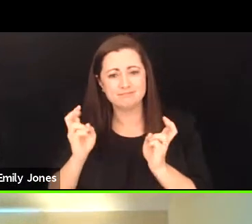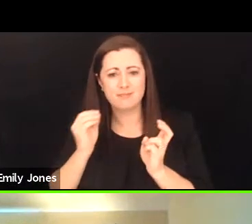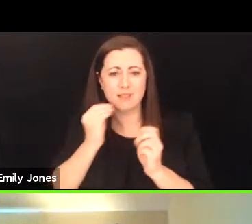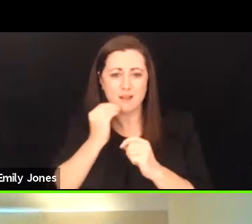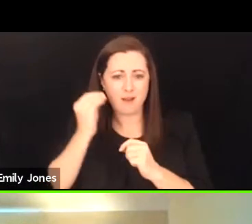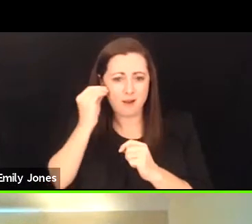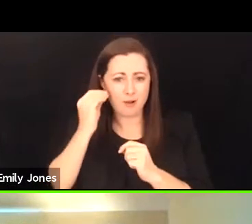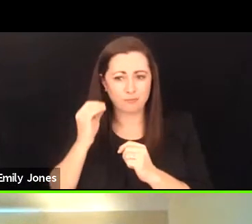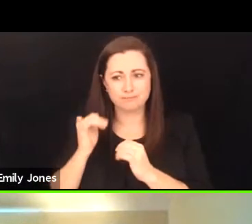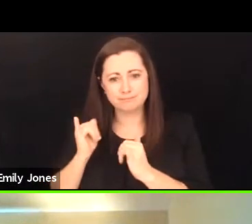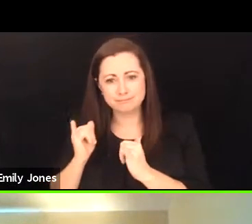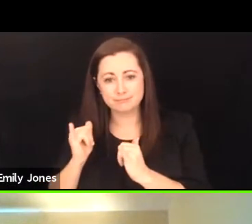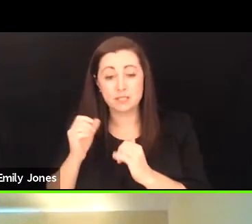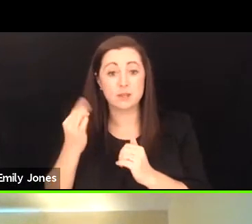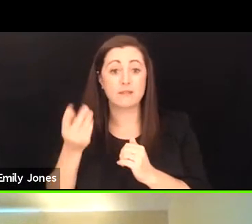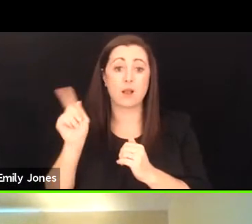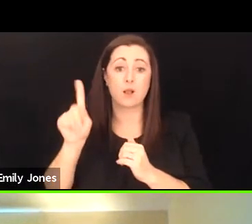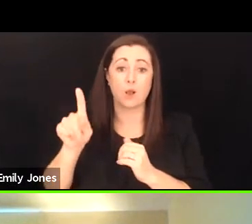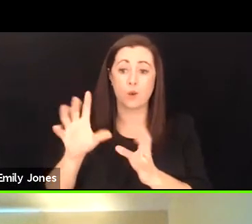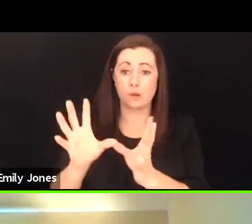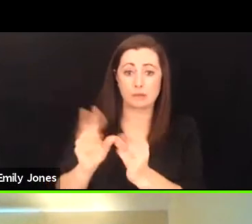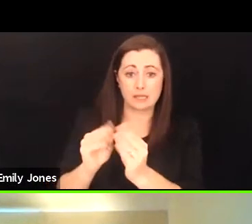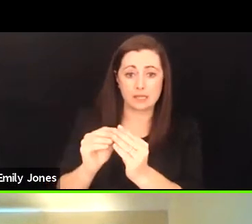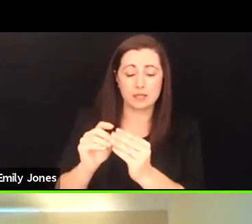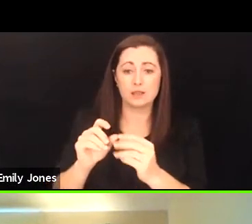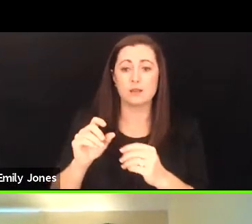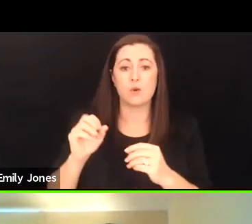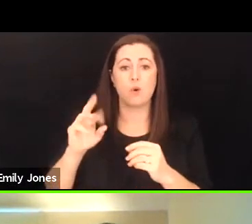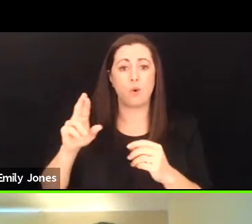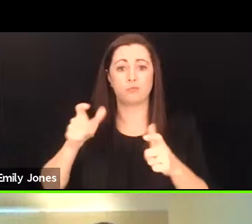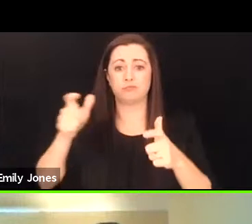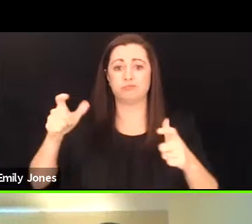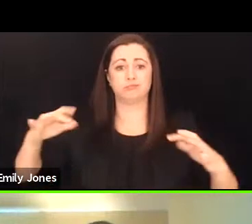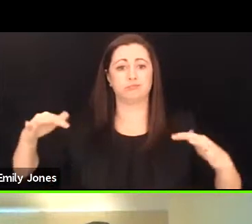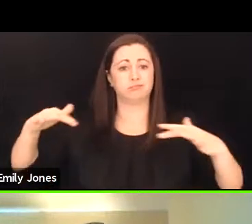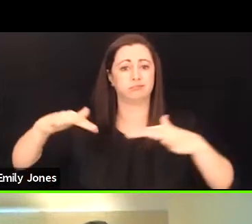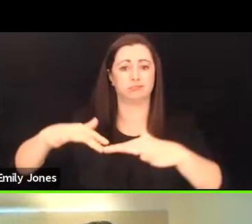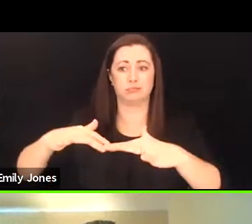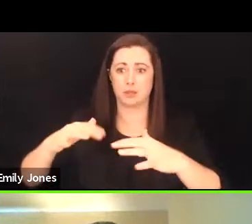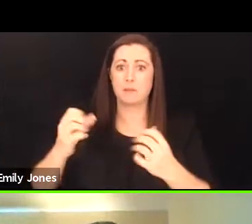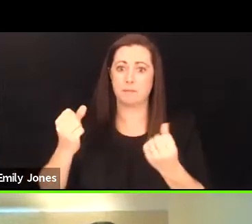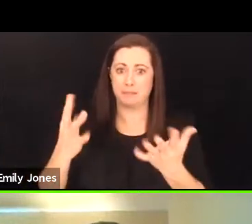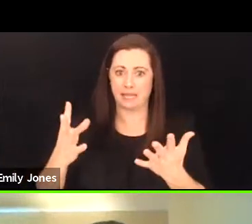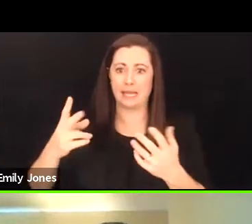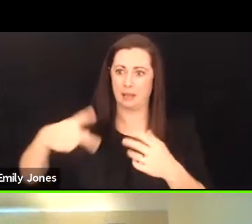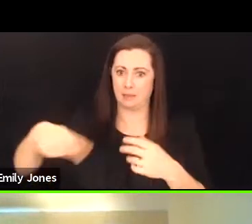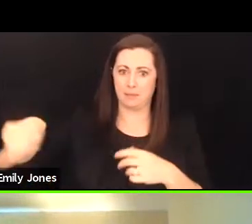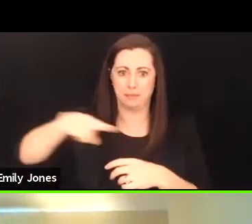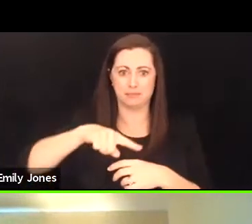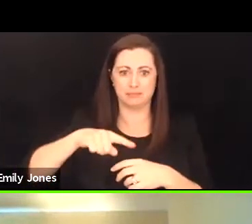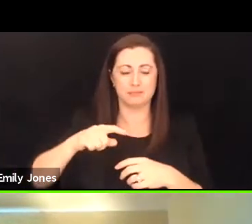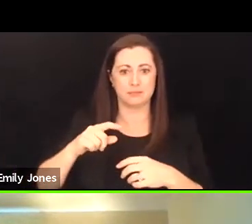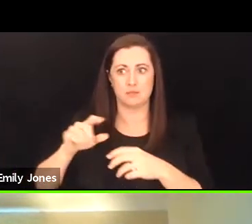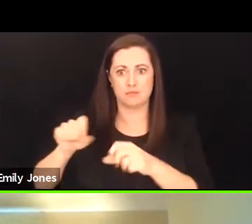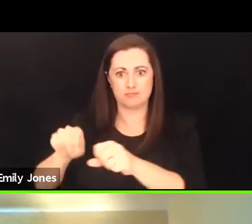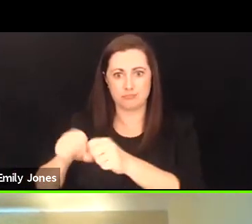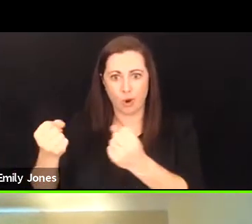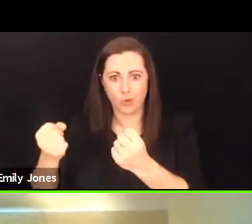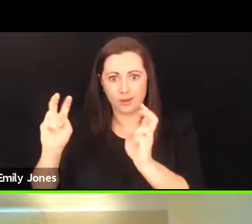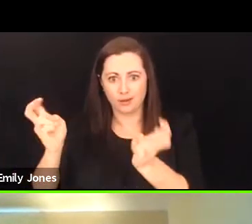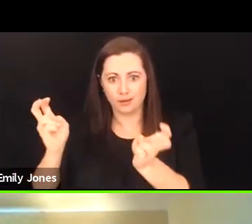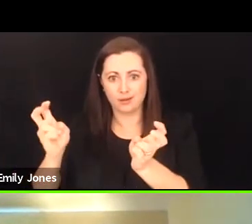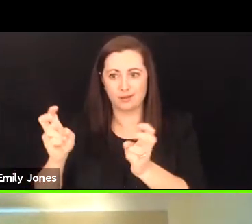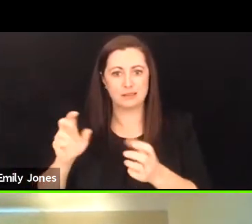a meeting or I go to a conference, it's just a bunch of people that are broken and messed up like I am, to an